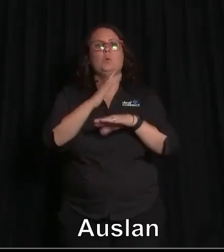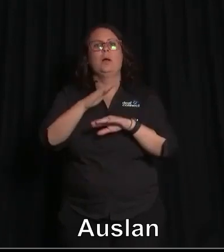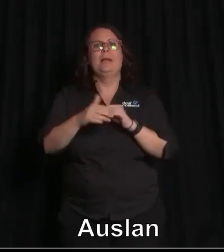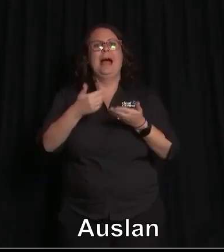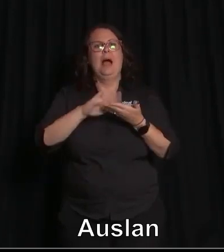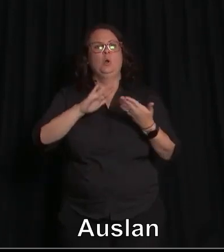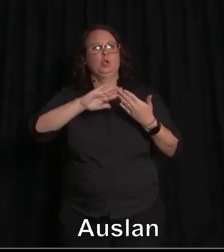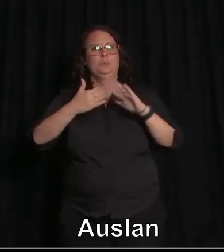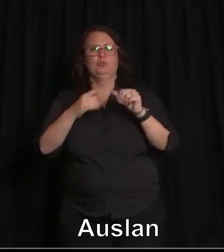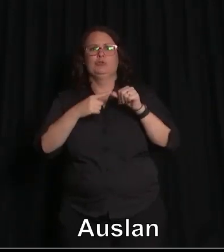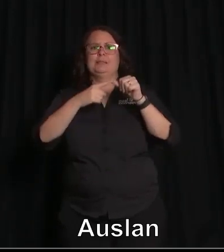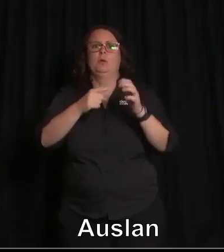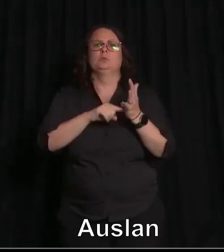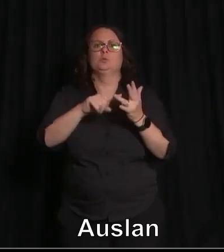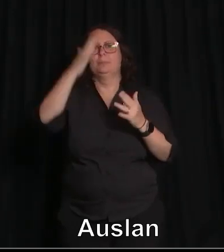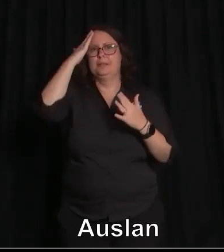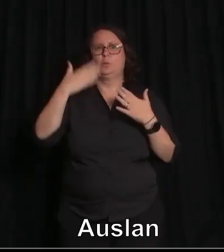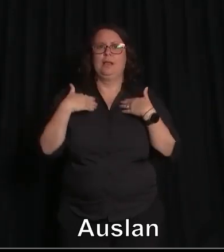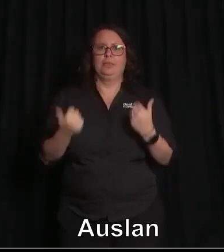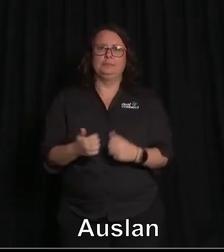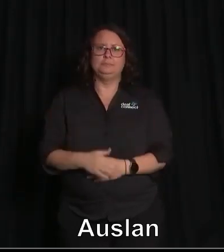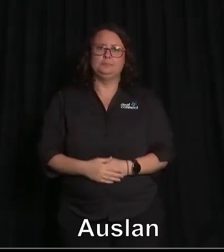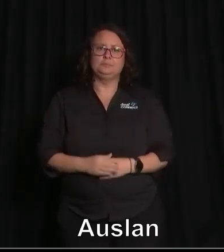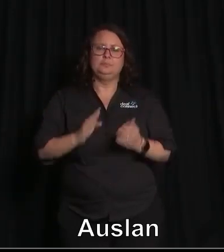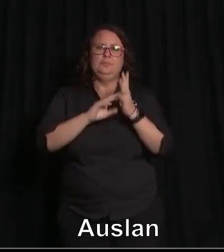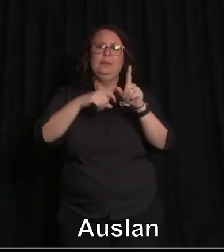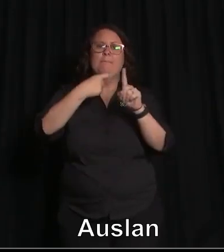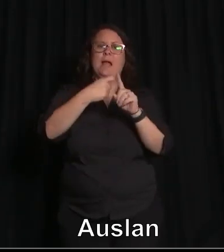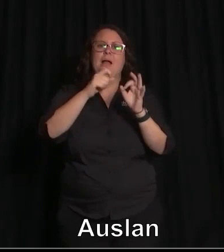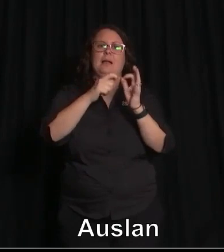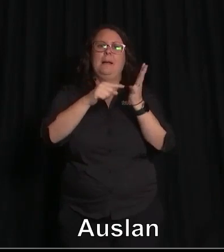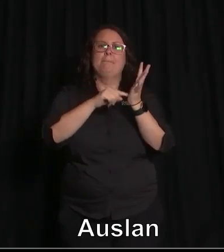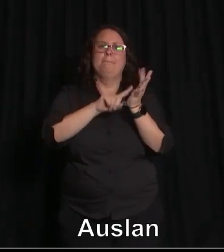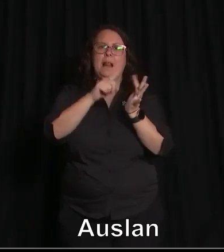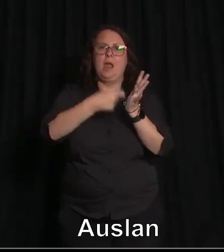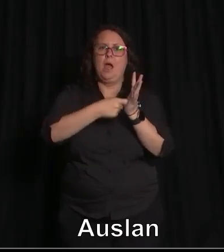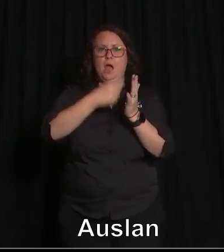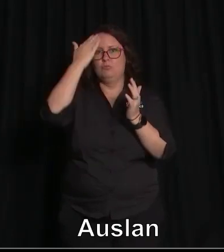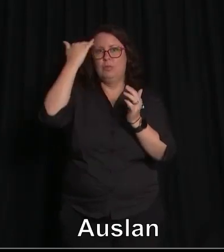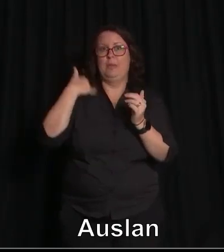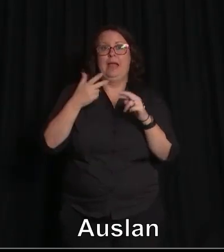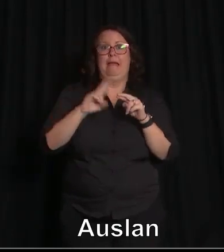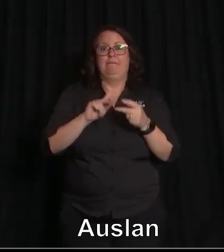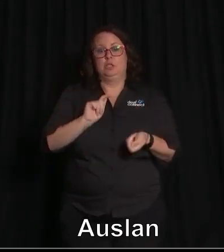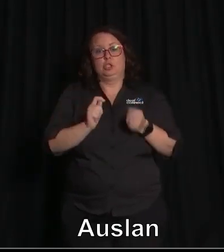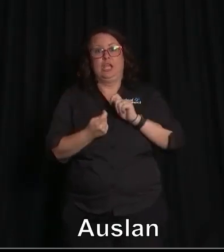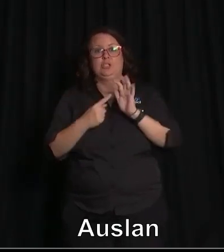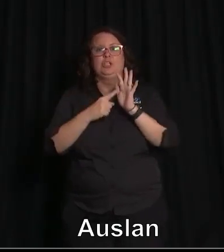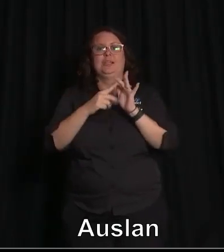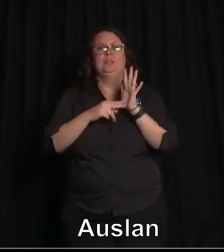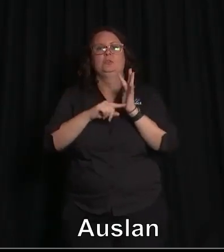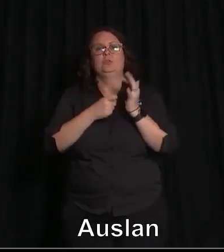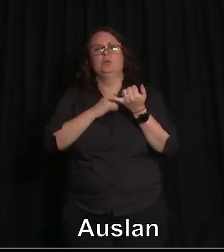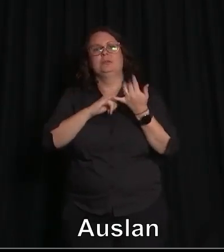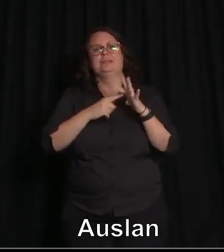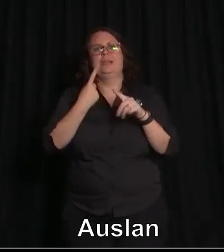to mental health. Honorable Mark Butler reminded us that medicalizing and stigmatizing intersex bodies mean that they are less likely to